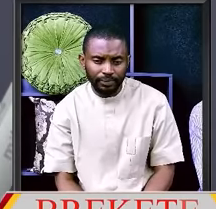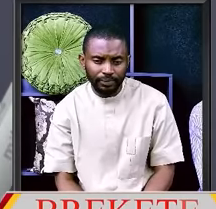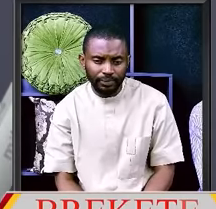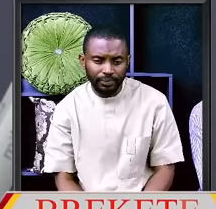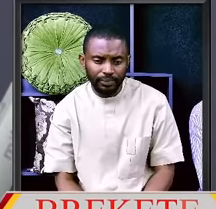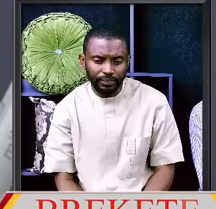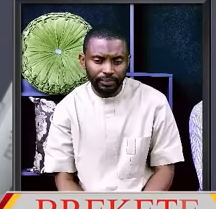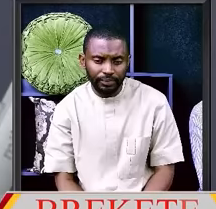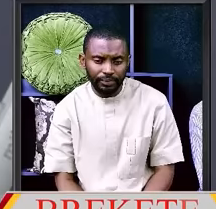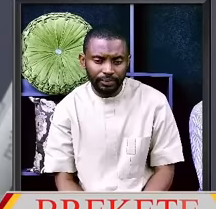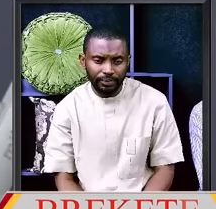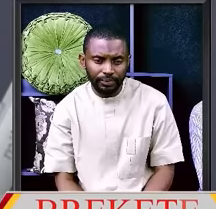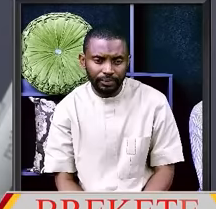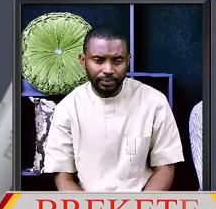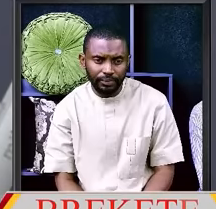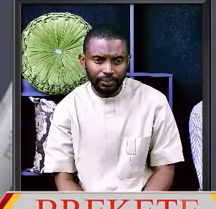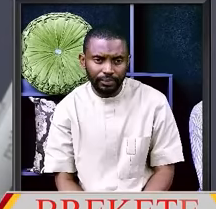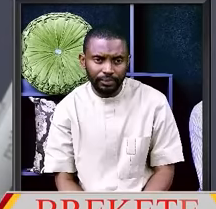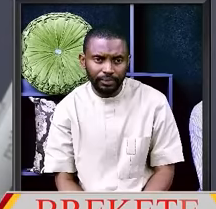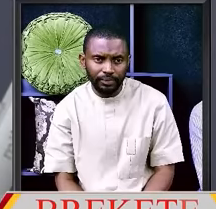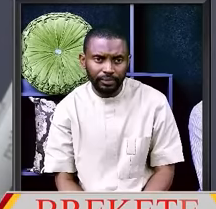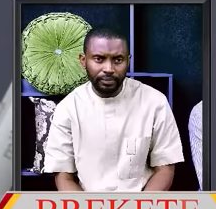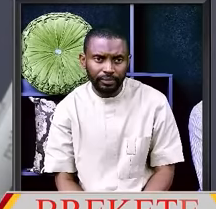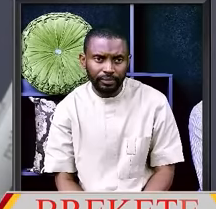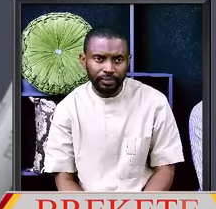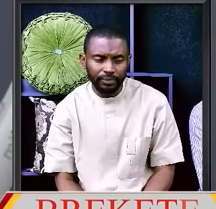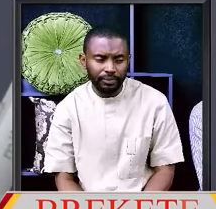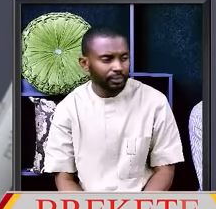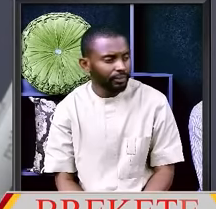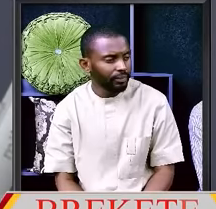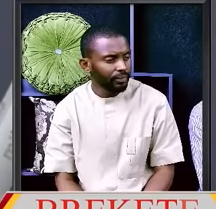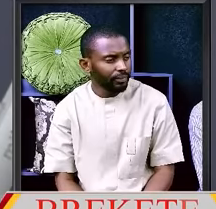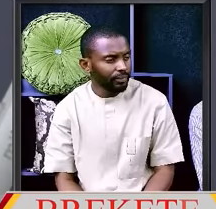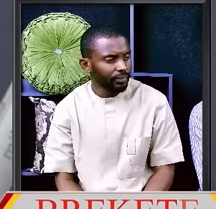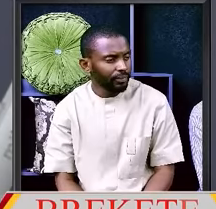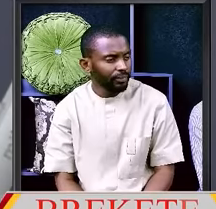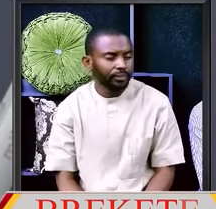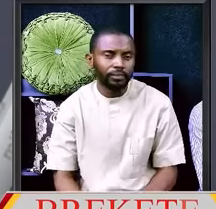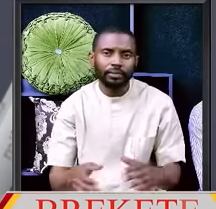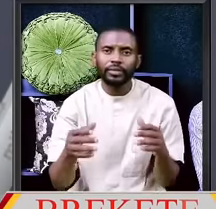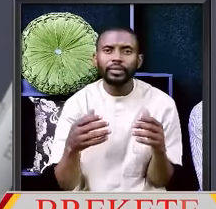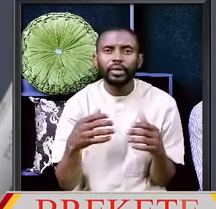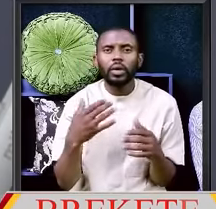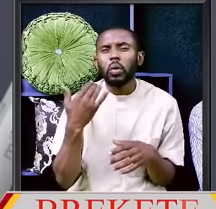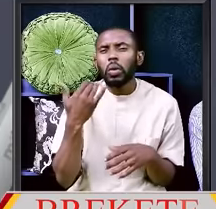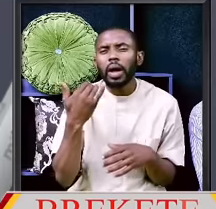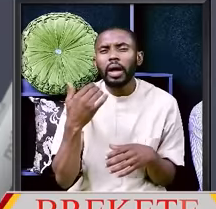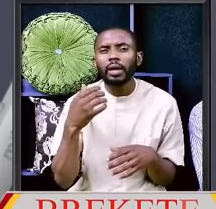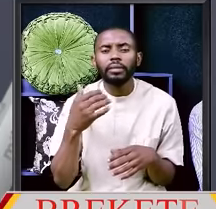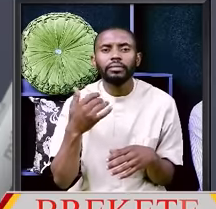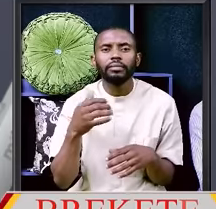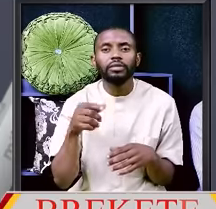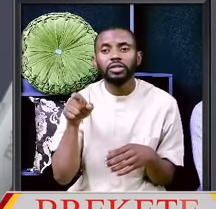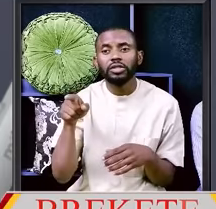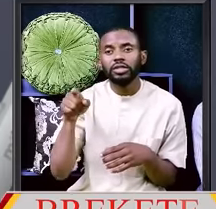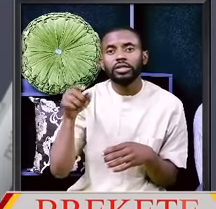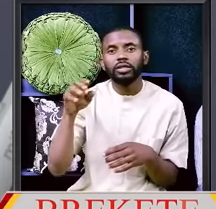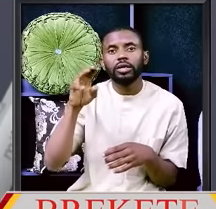what actually attracted me to this case. So I was like, wow, how would you break someone's neck in a coffin like this?